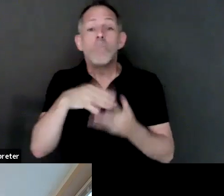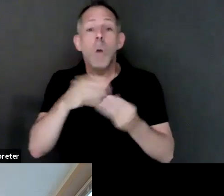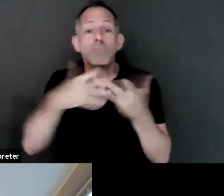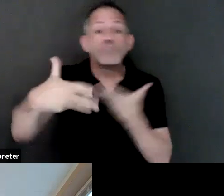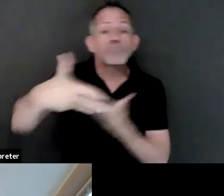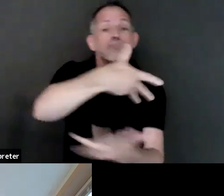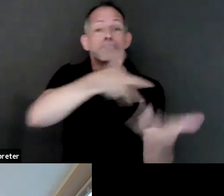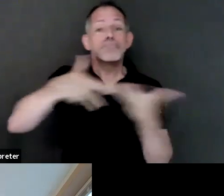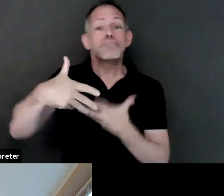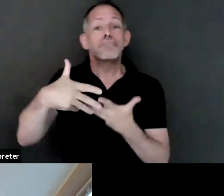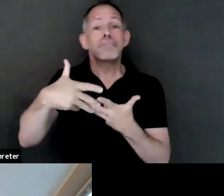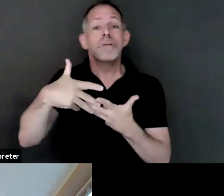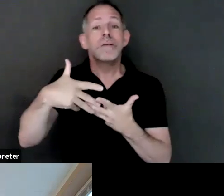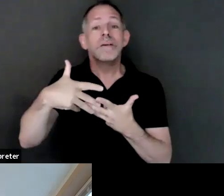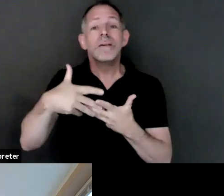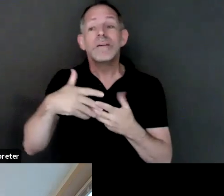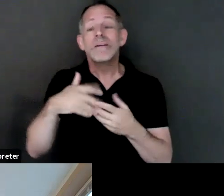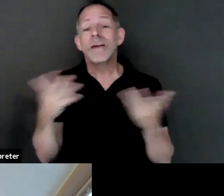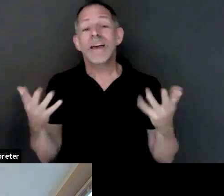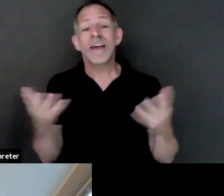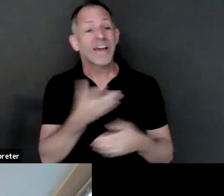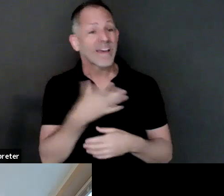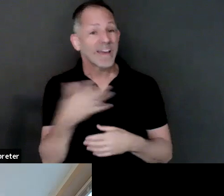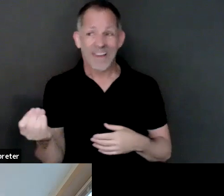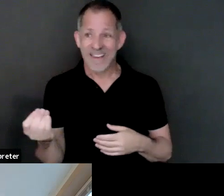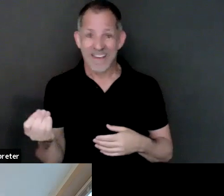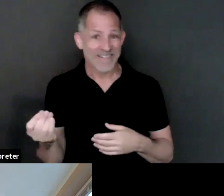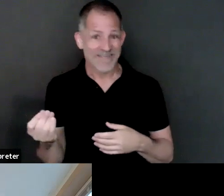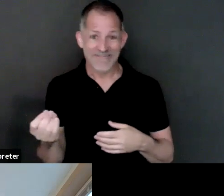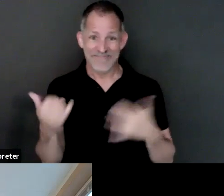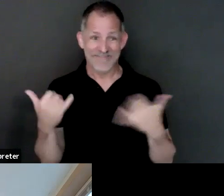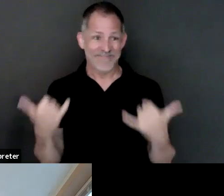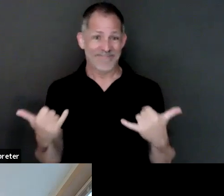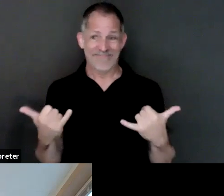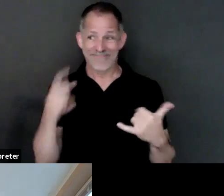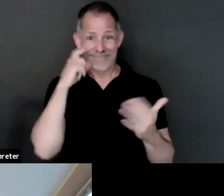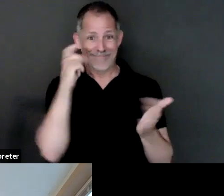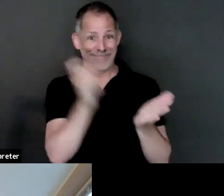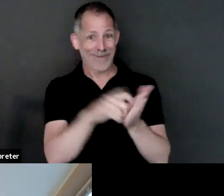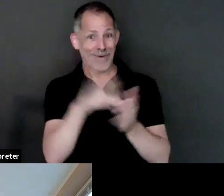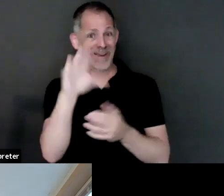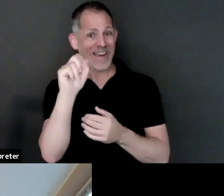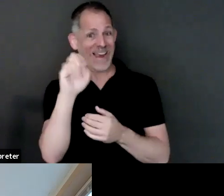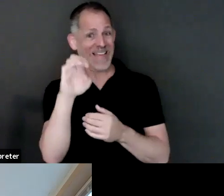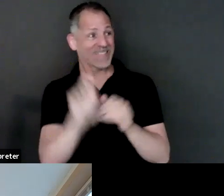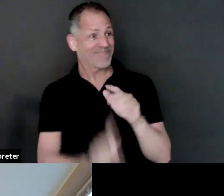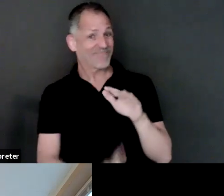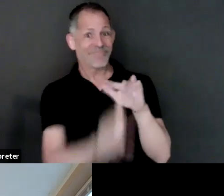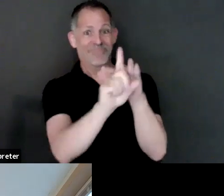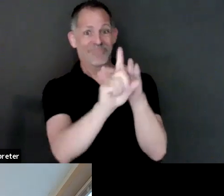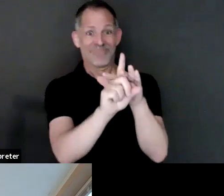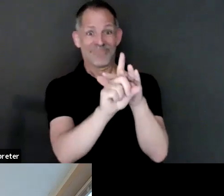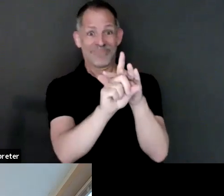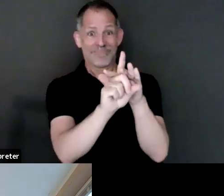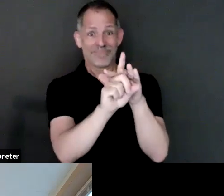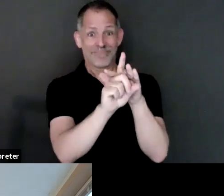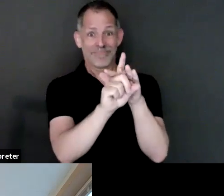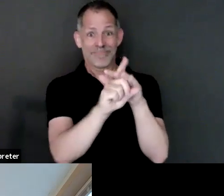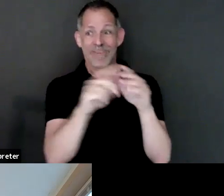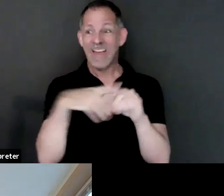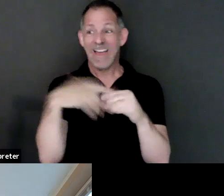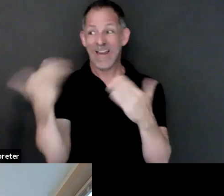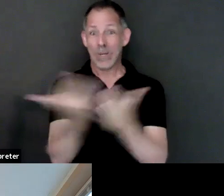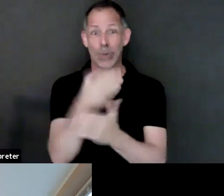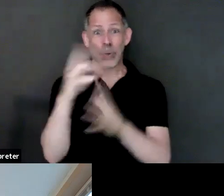virus. The Delta strain is a game changer in multiple ways. First, its ability to spread from one person to another is